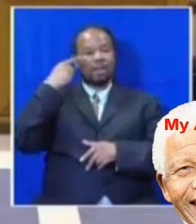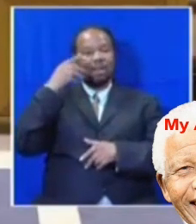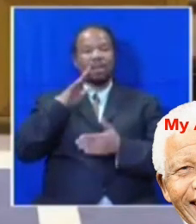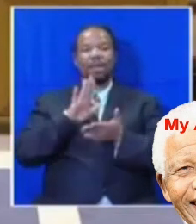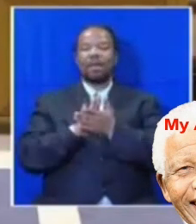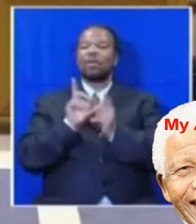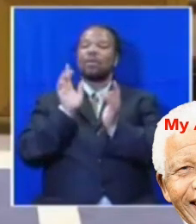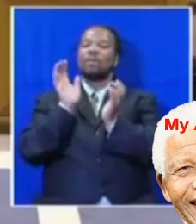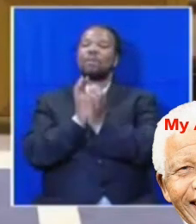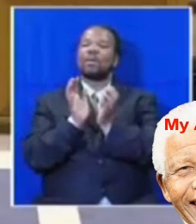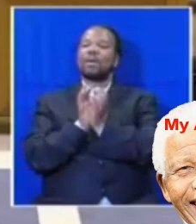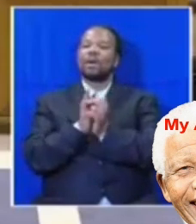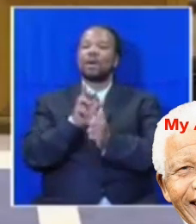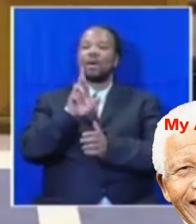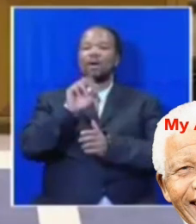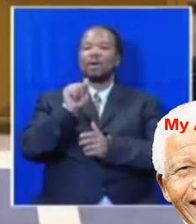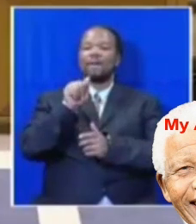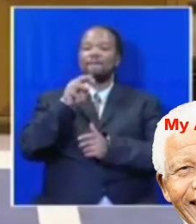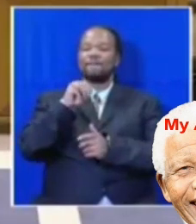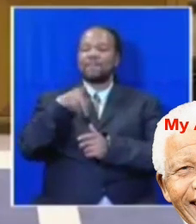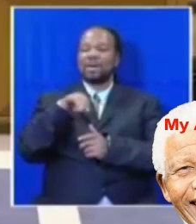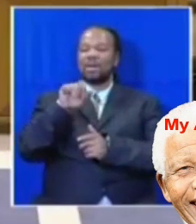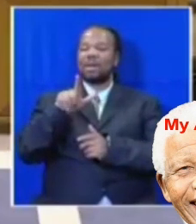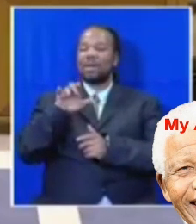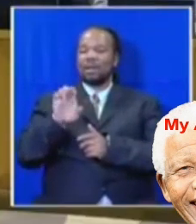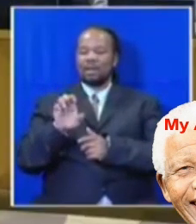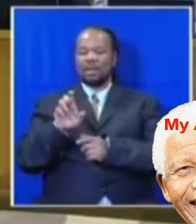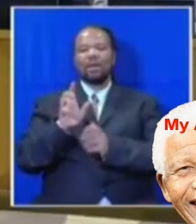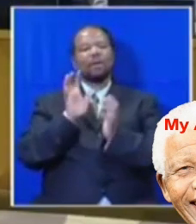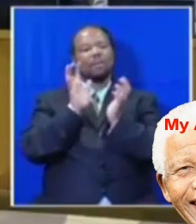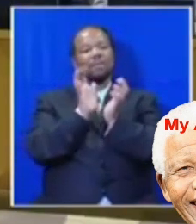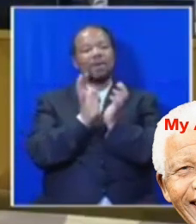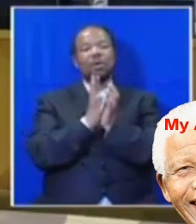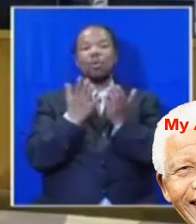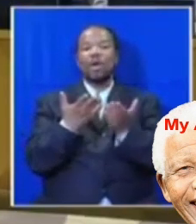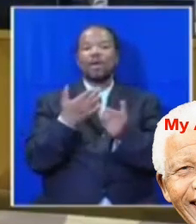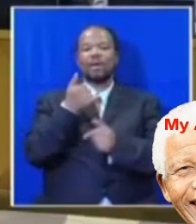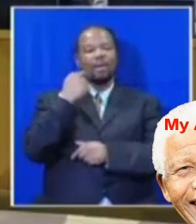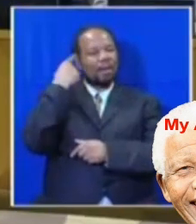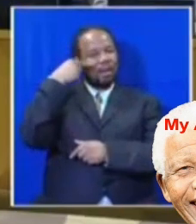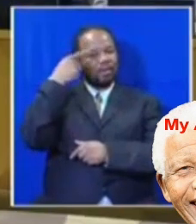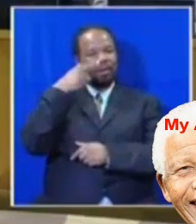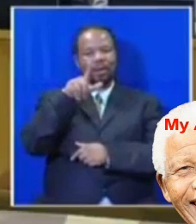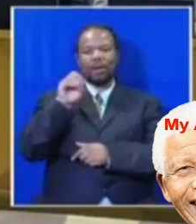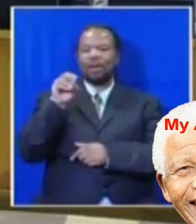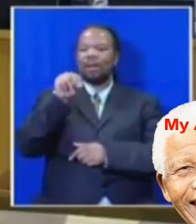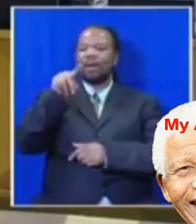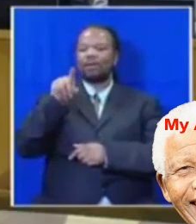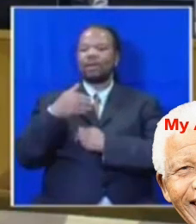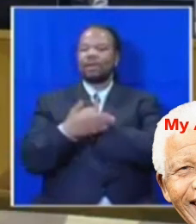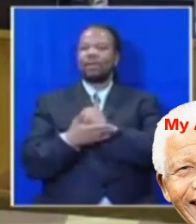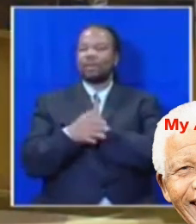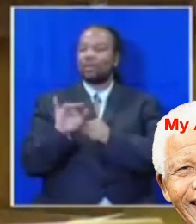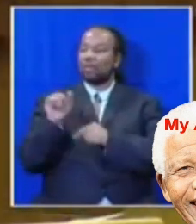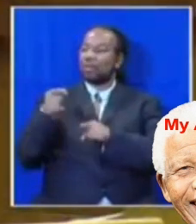Mamphele and effect this regime change. With you, EFF, you were born out of hatred